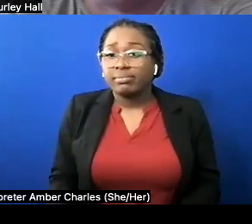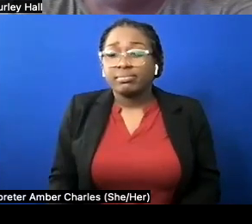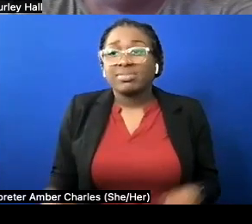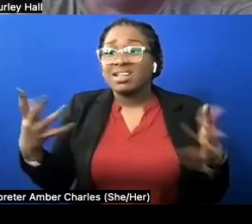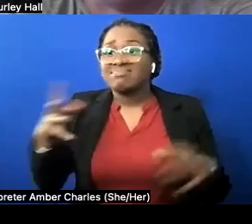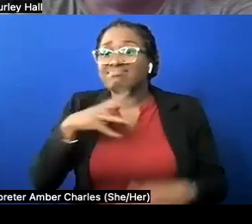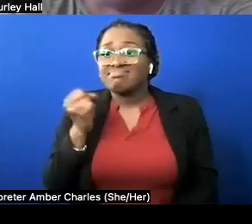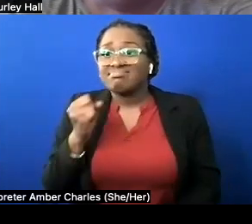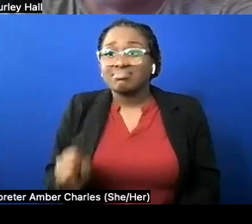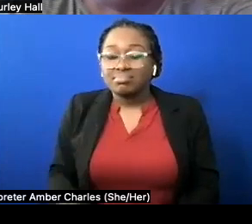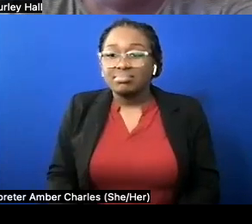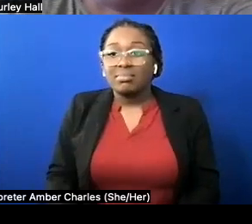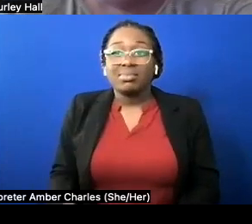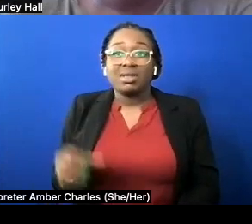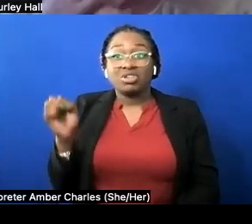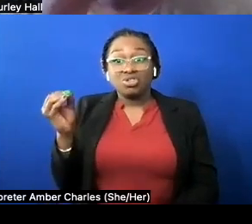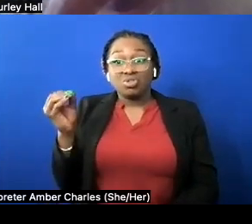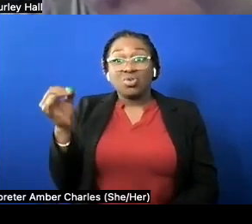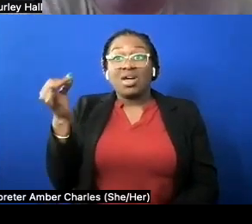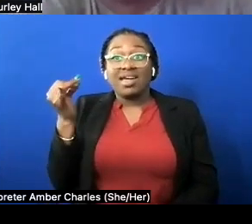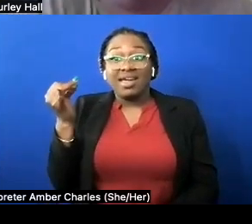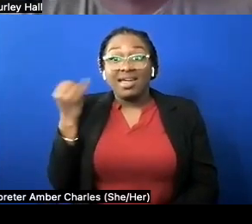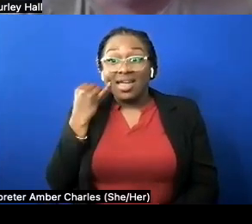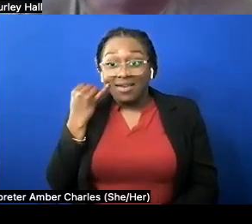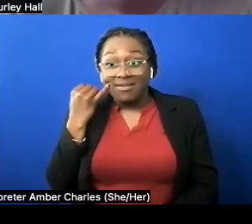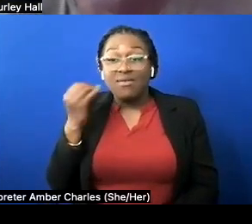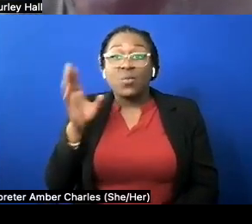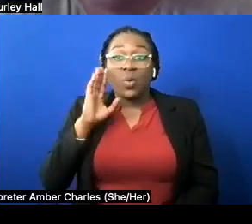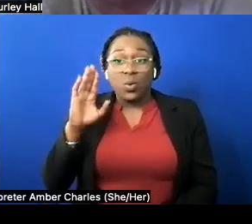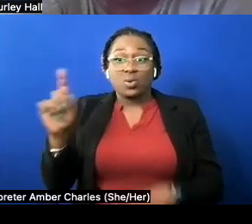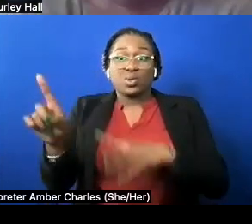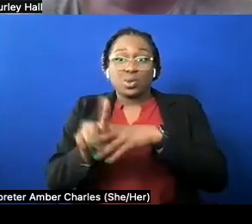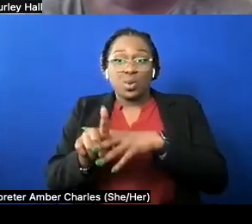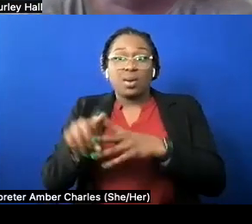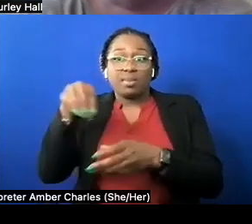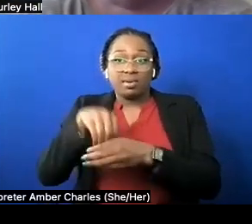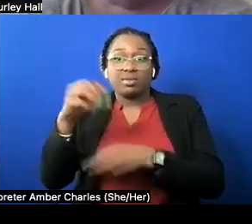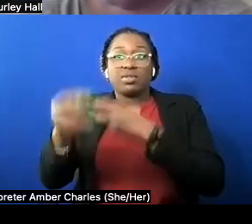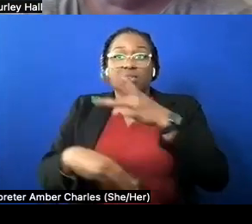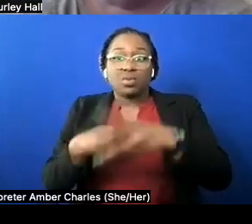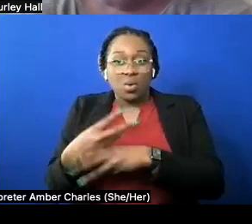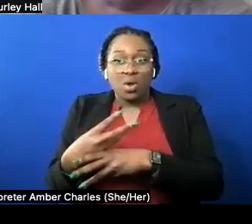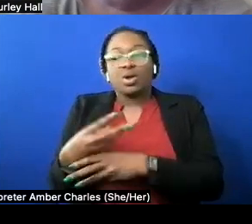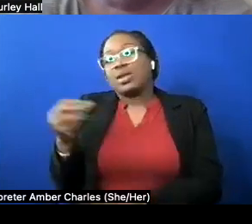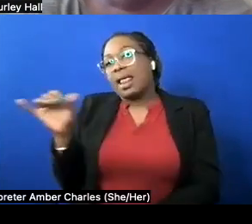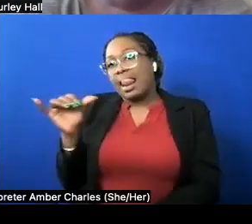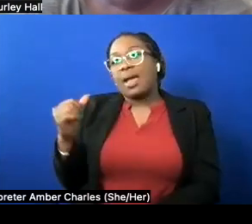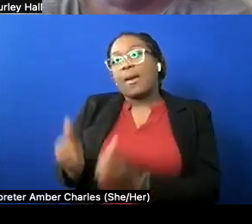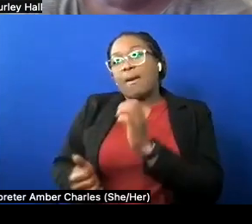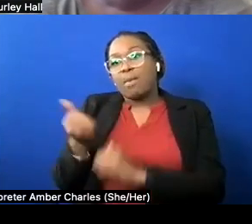So if we are going to show up in this world, as so many of us are